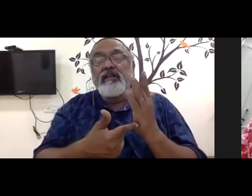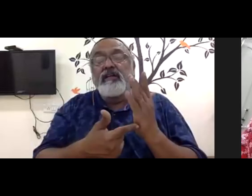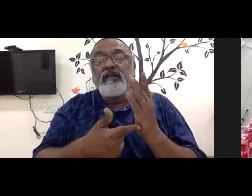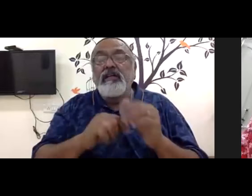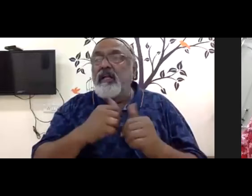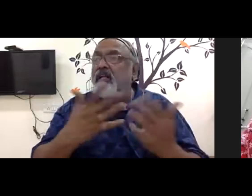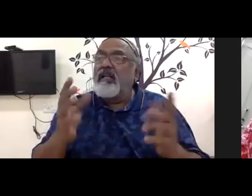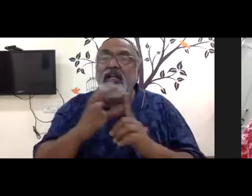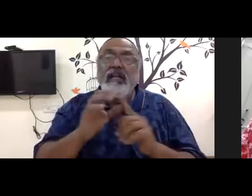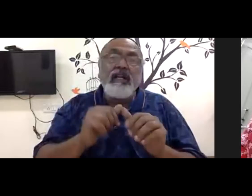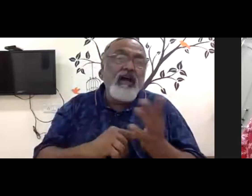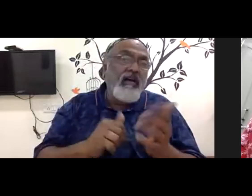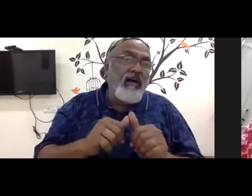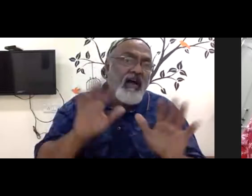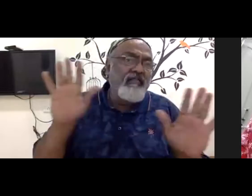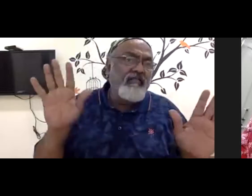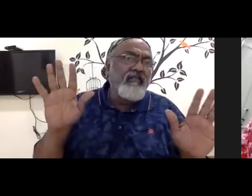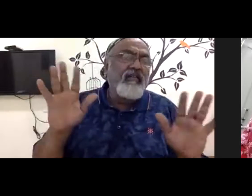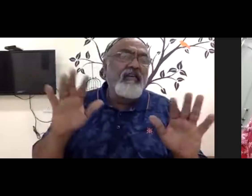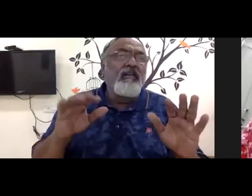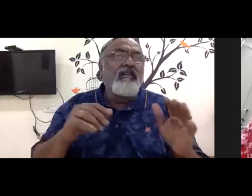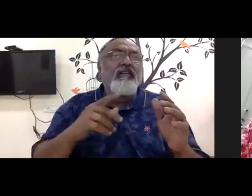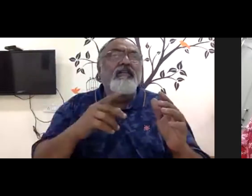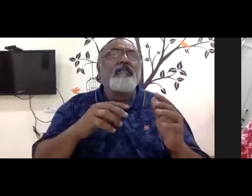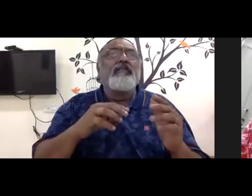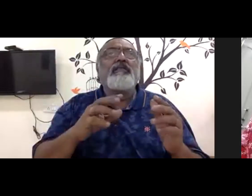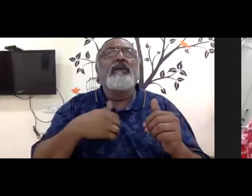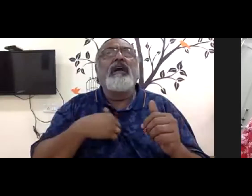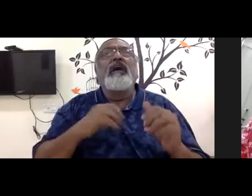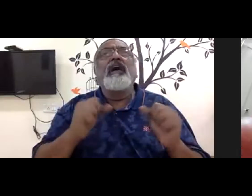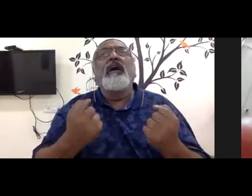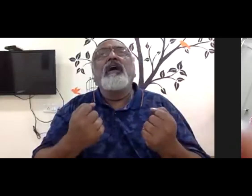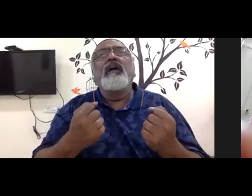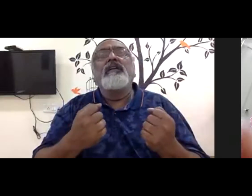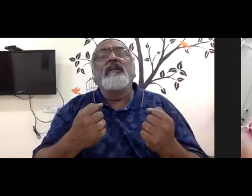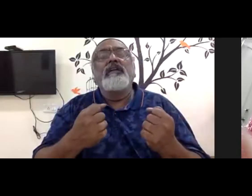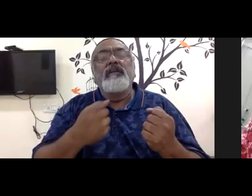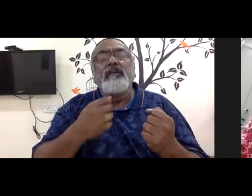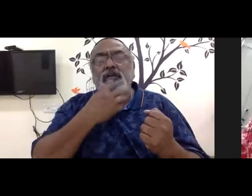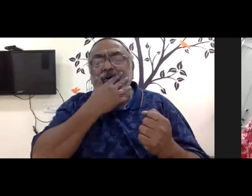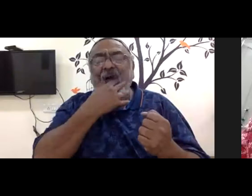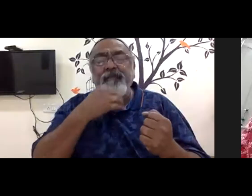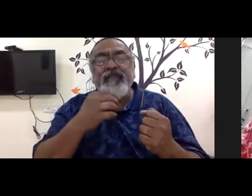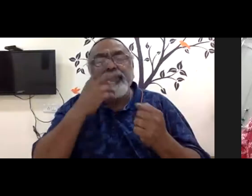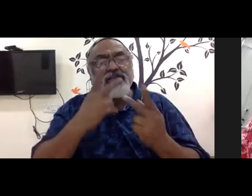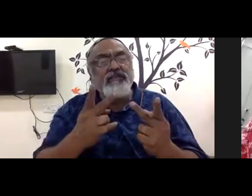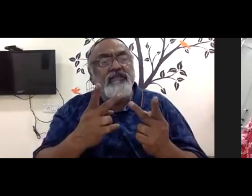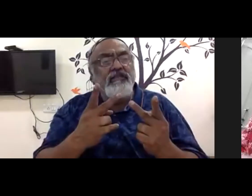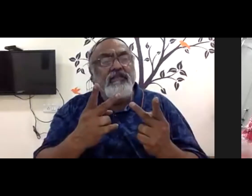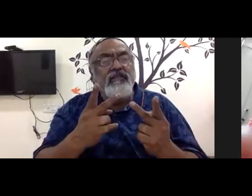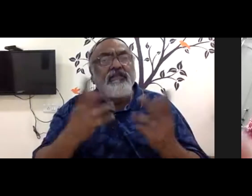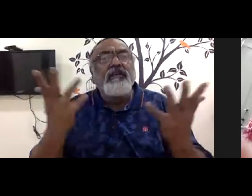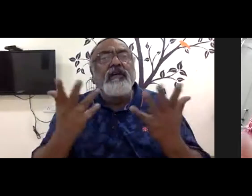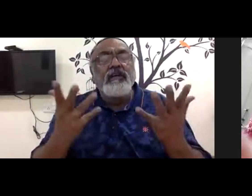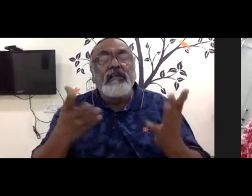there any data available to us that we can see Yeah. it on So the that is where